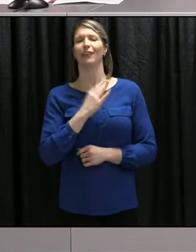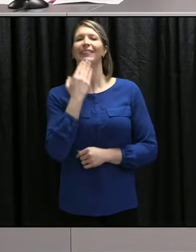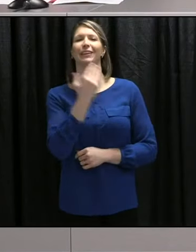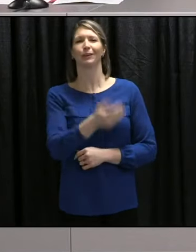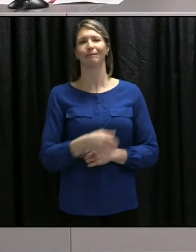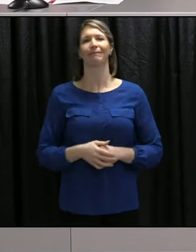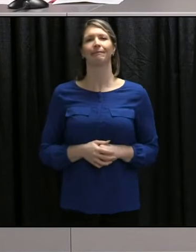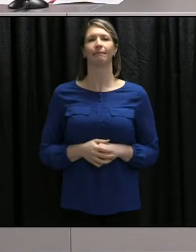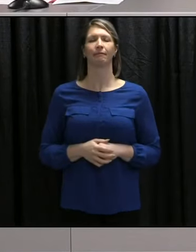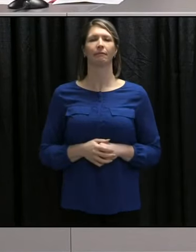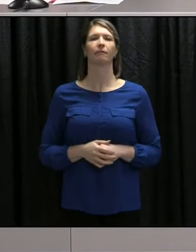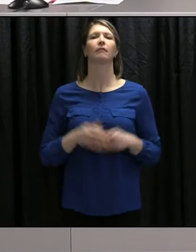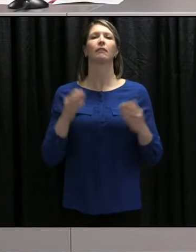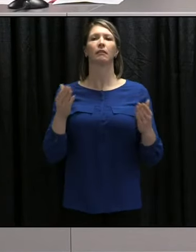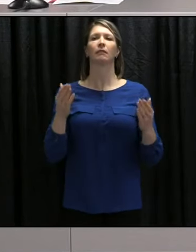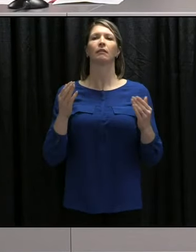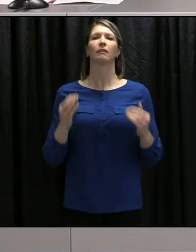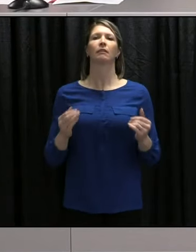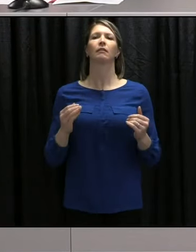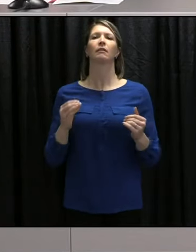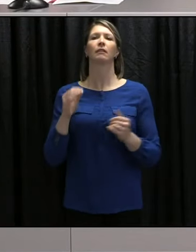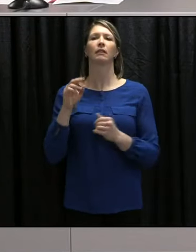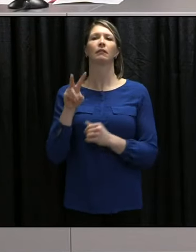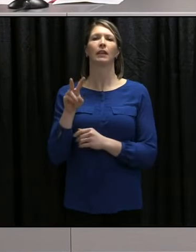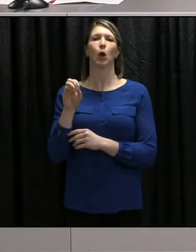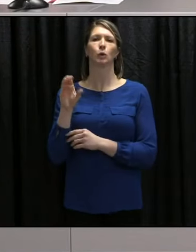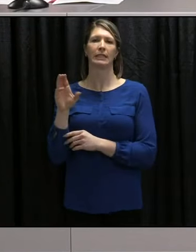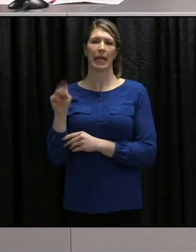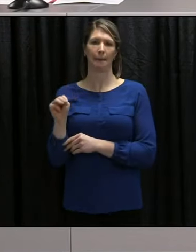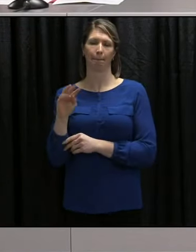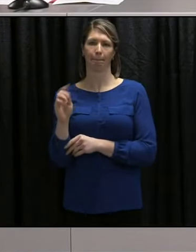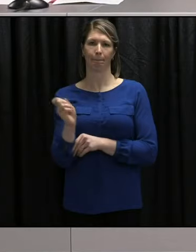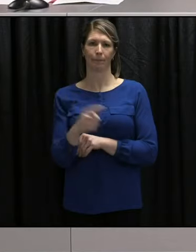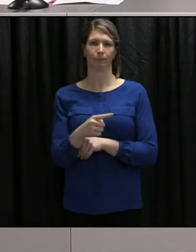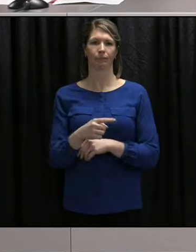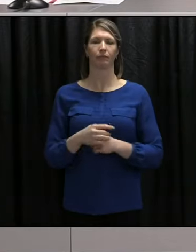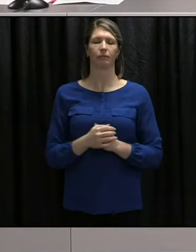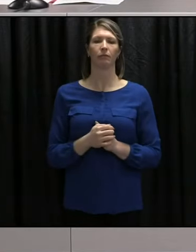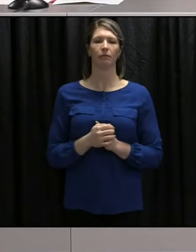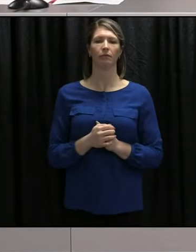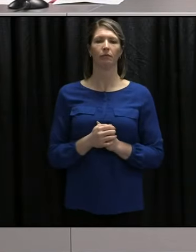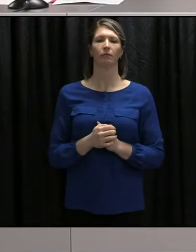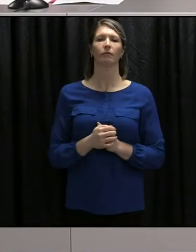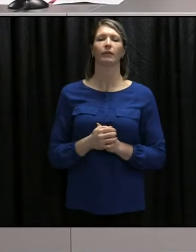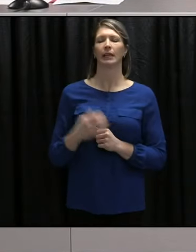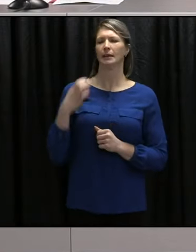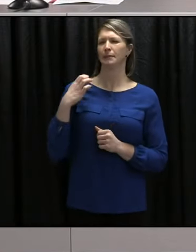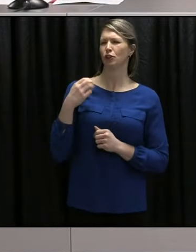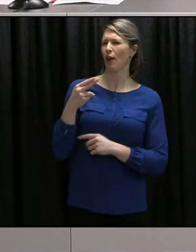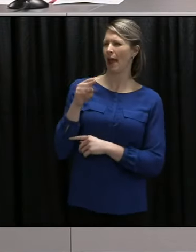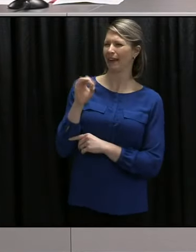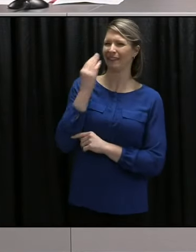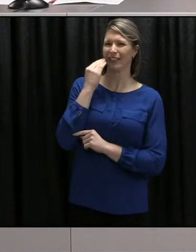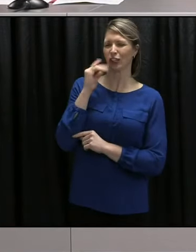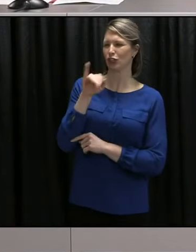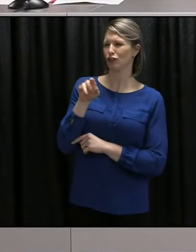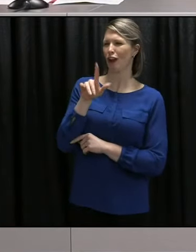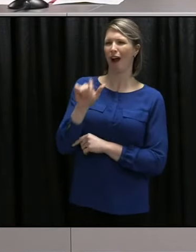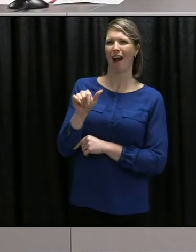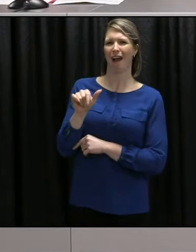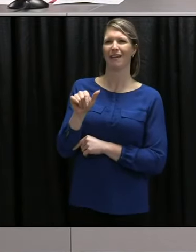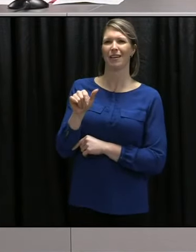ahead. Minister Haggie, in July 2017, you announced the implementation of a shared services model for supply chain